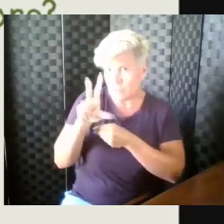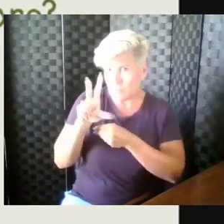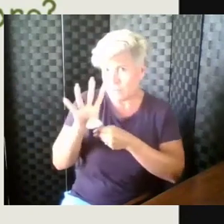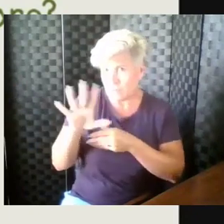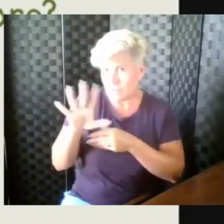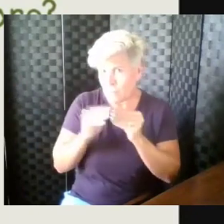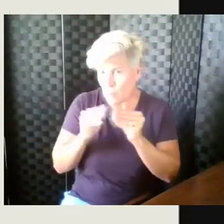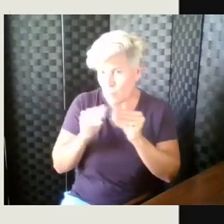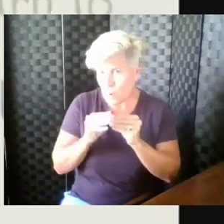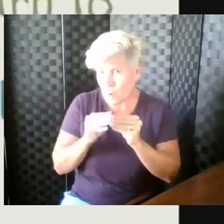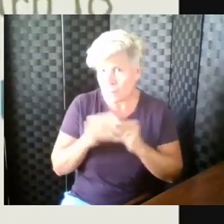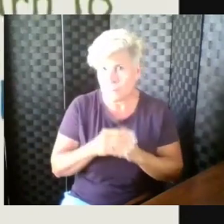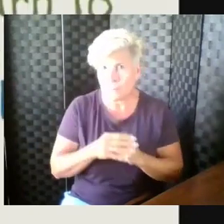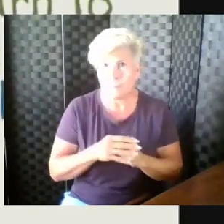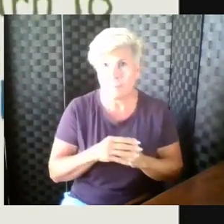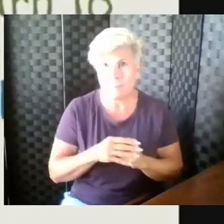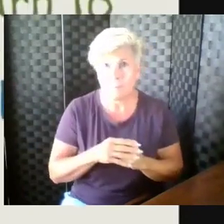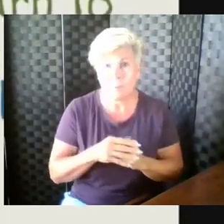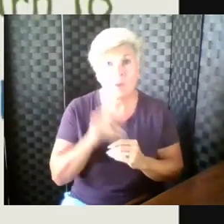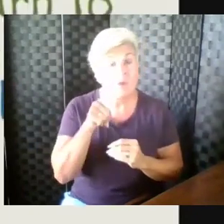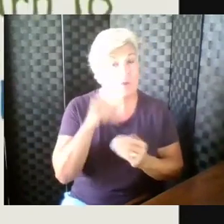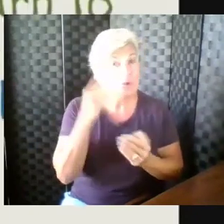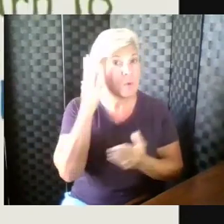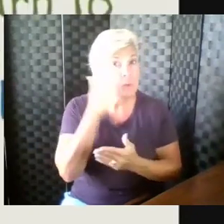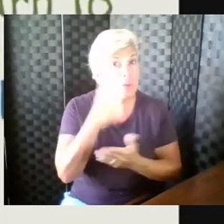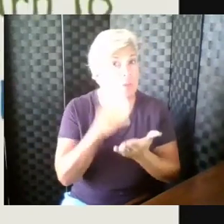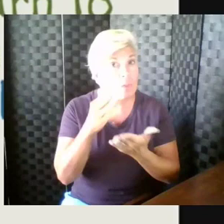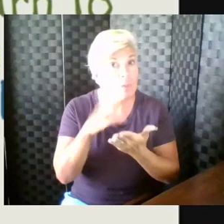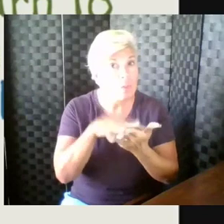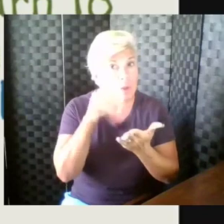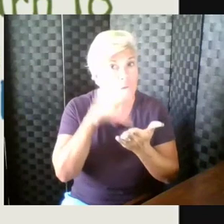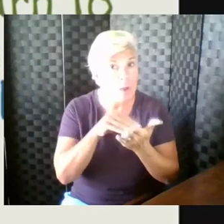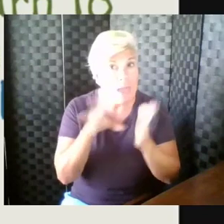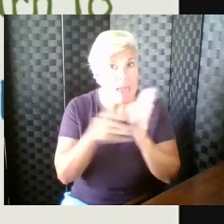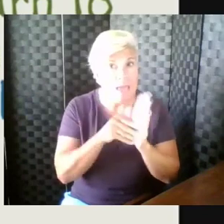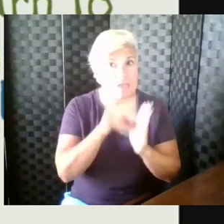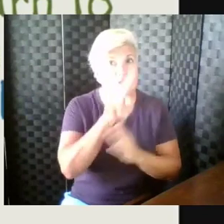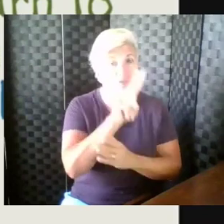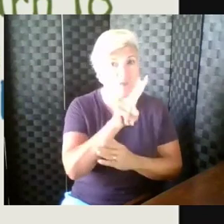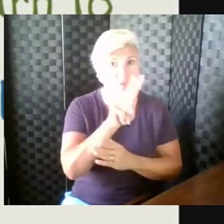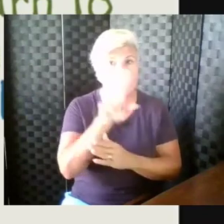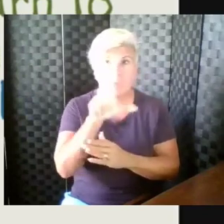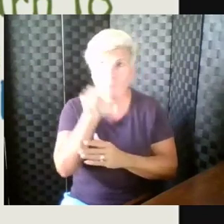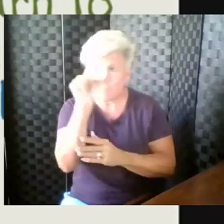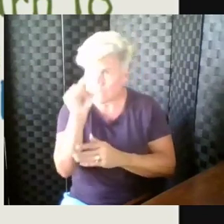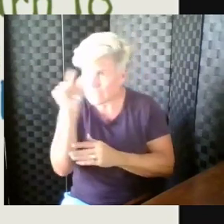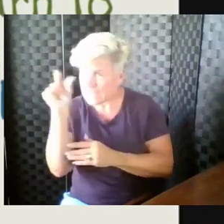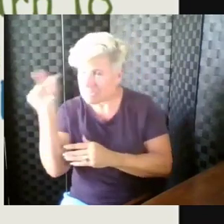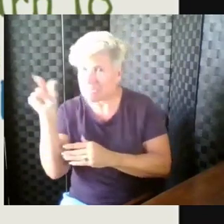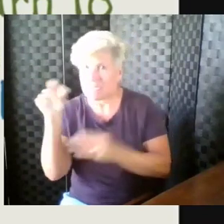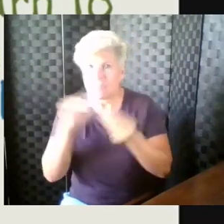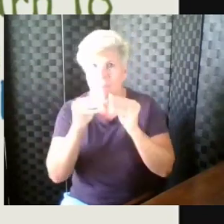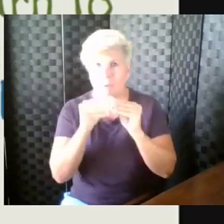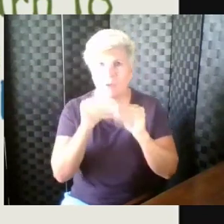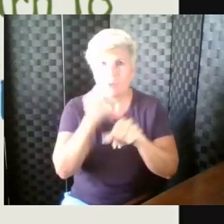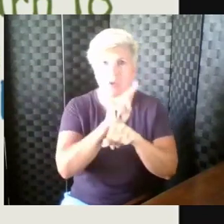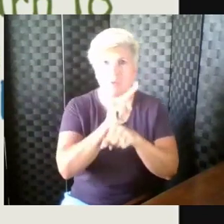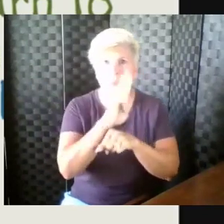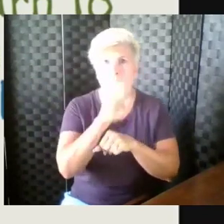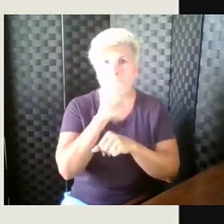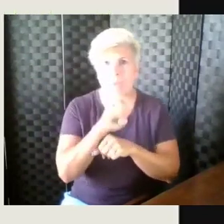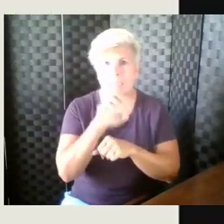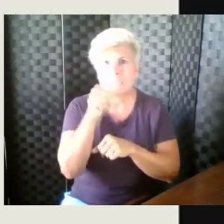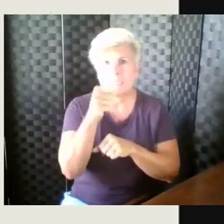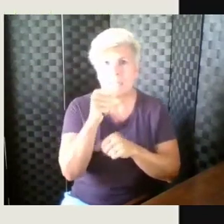more? In this lesson, you will learn to add together two 3-digit numbers by using base 10 blocks.